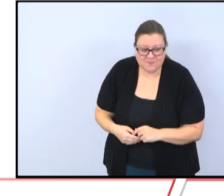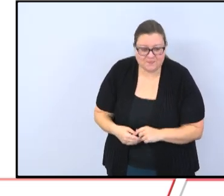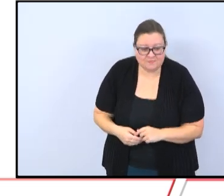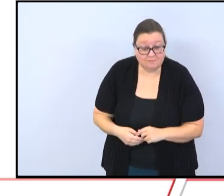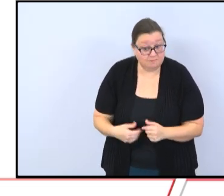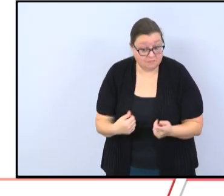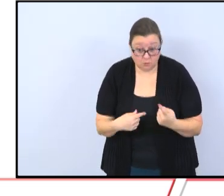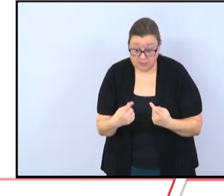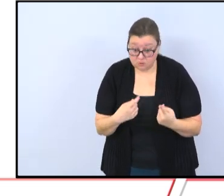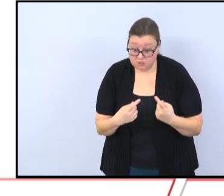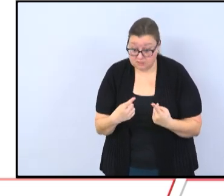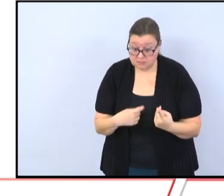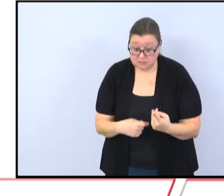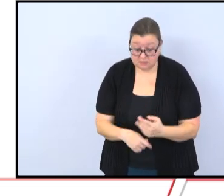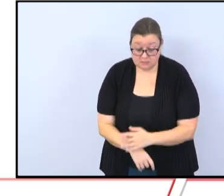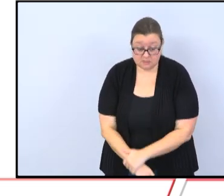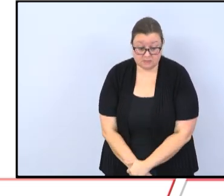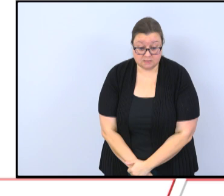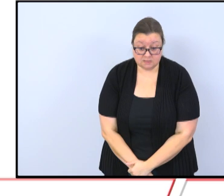any questions?